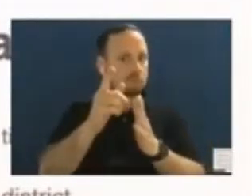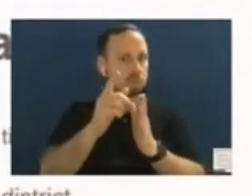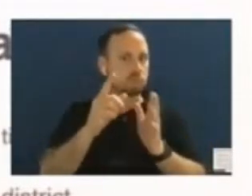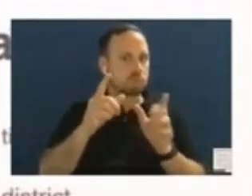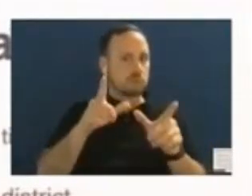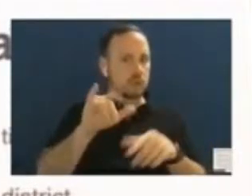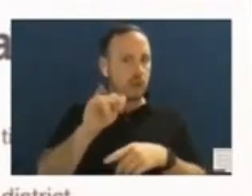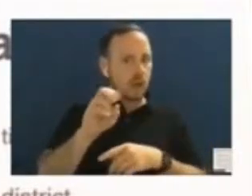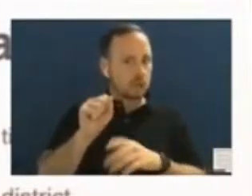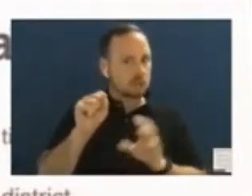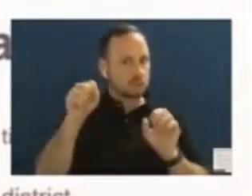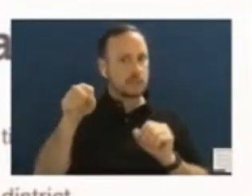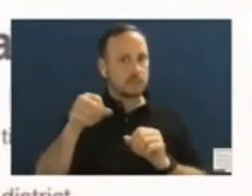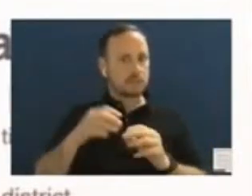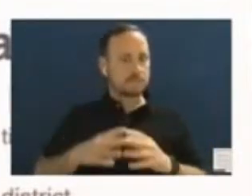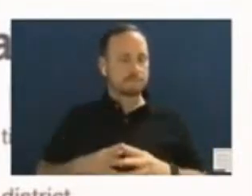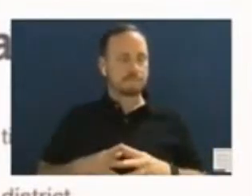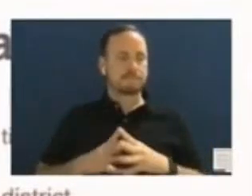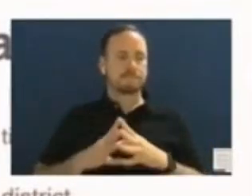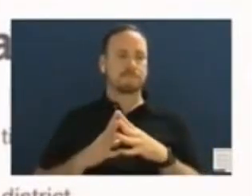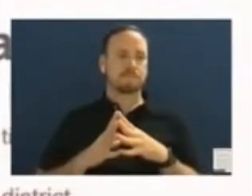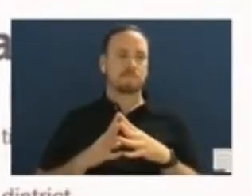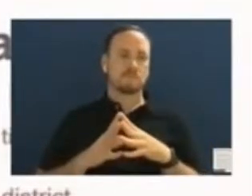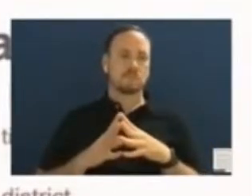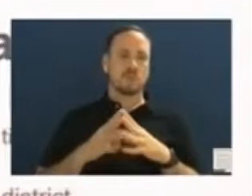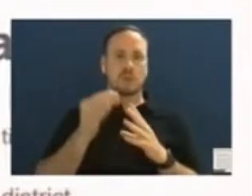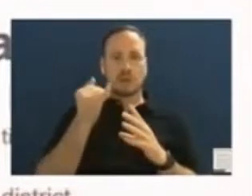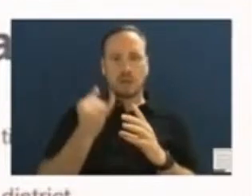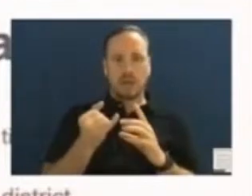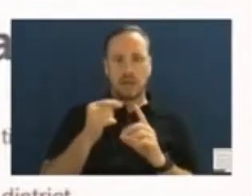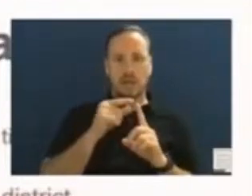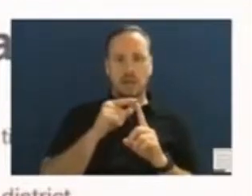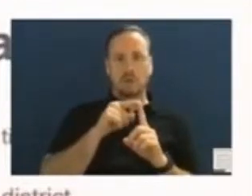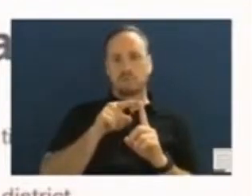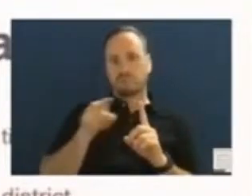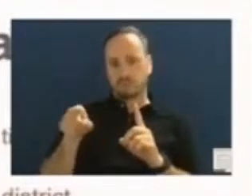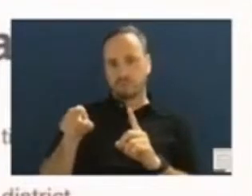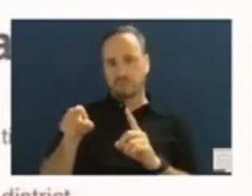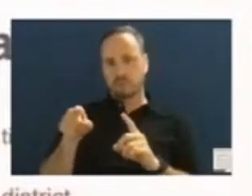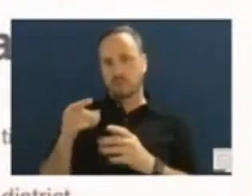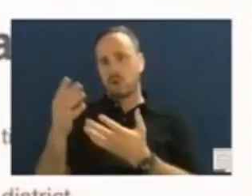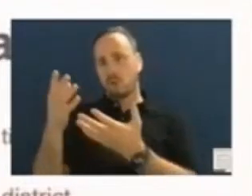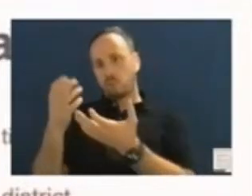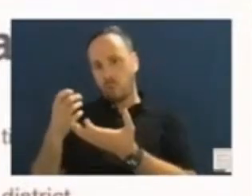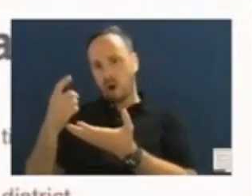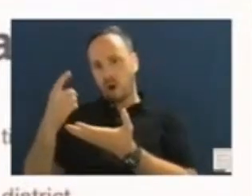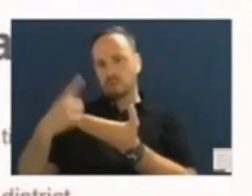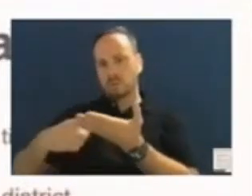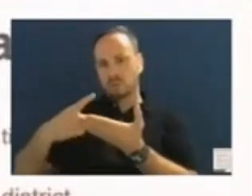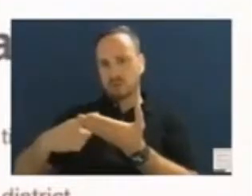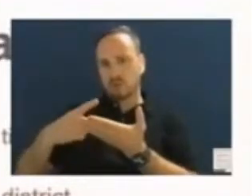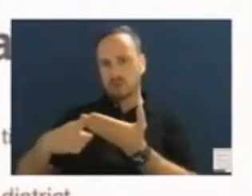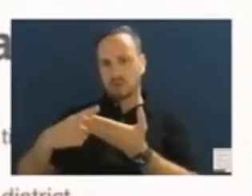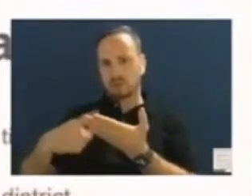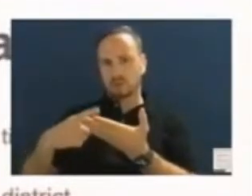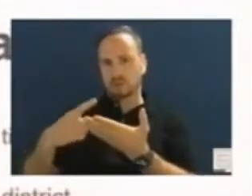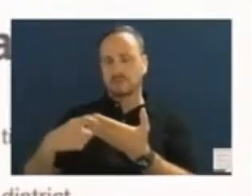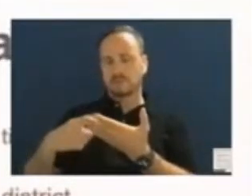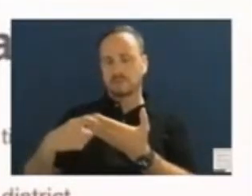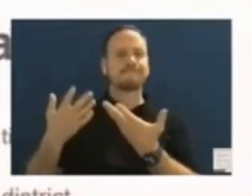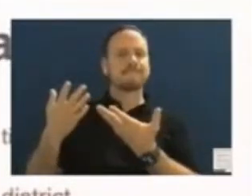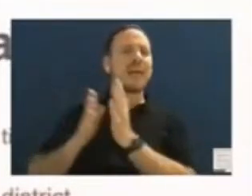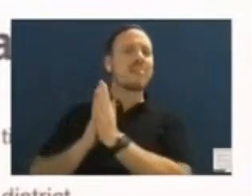pivot here and share with you a little bit more about something specific that has generated a lot of, what I'd like to say is enthusiasm,